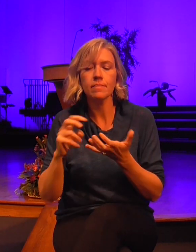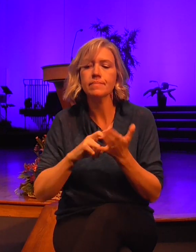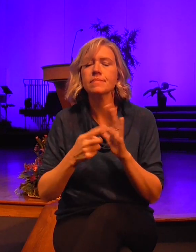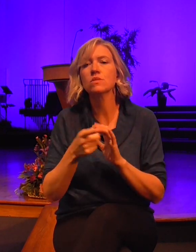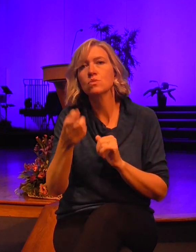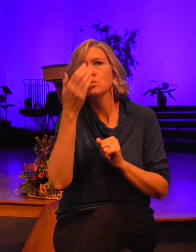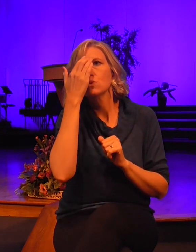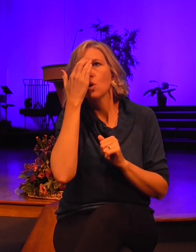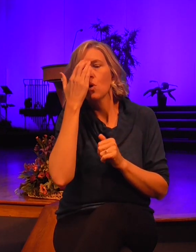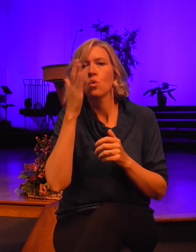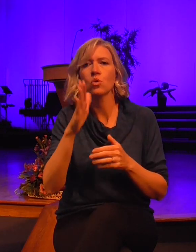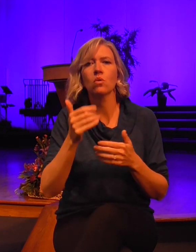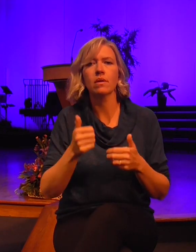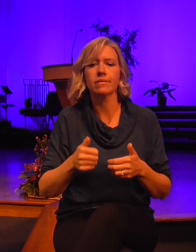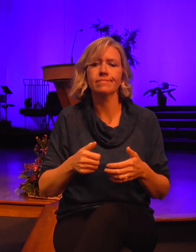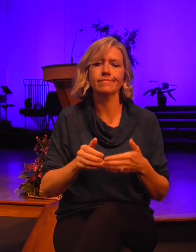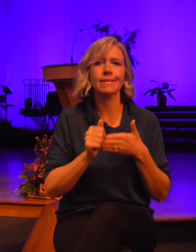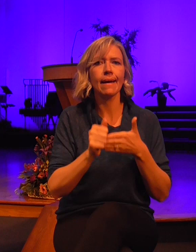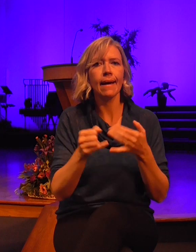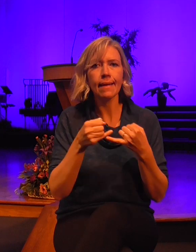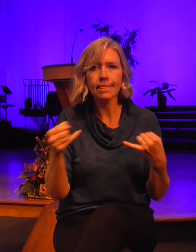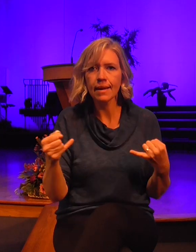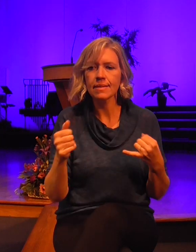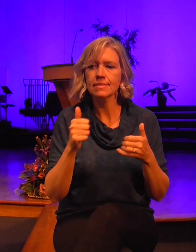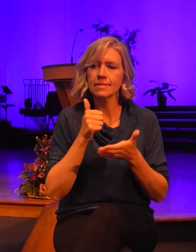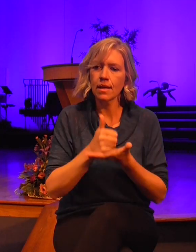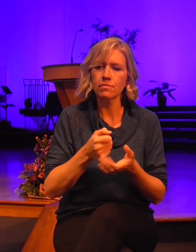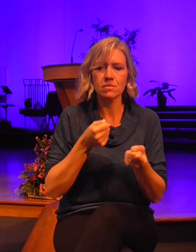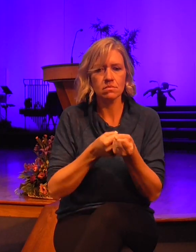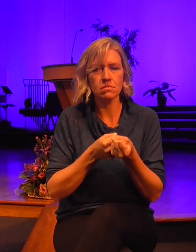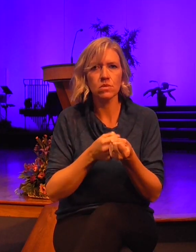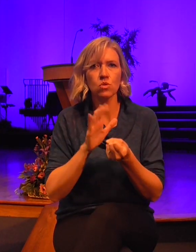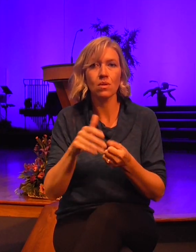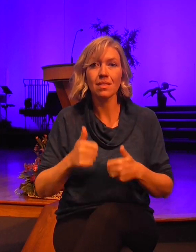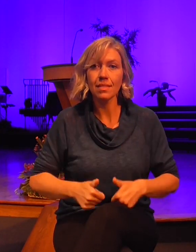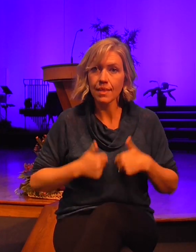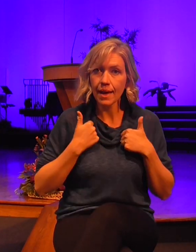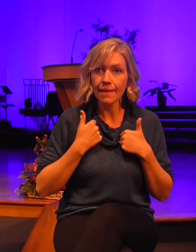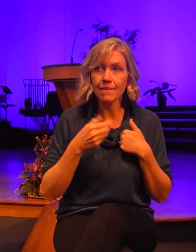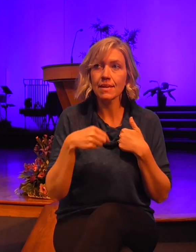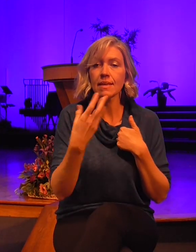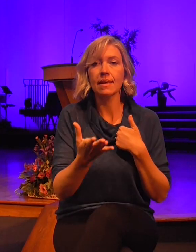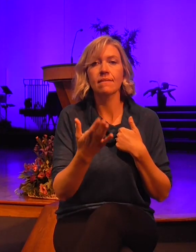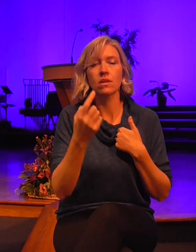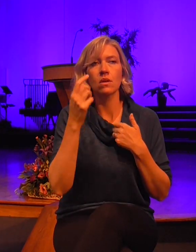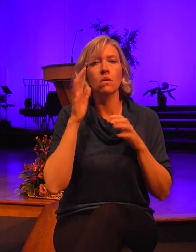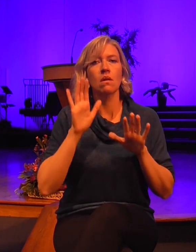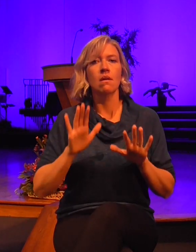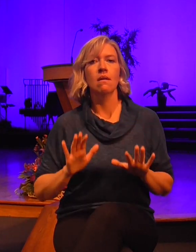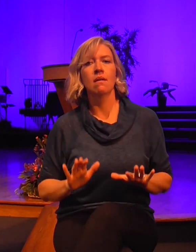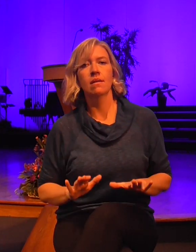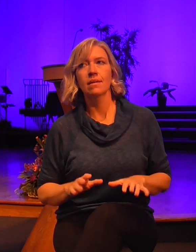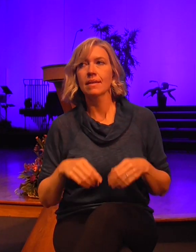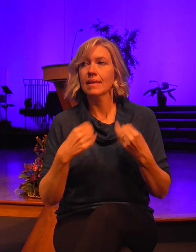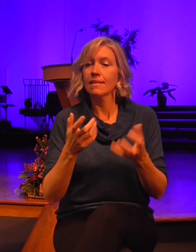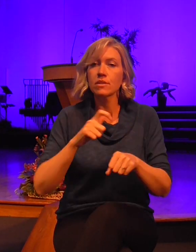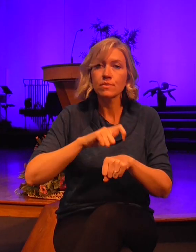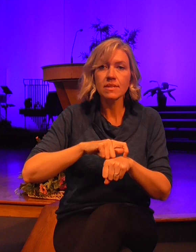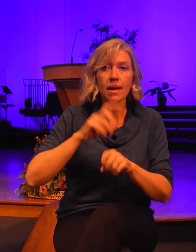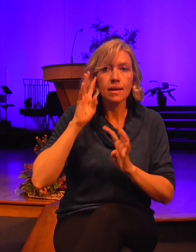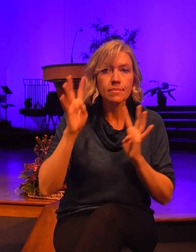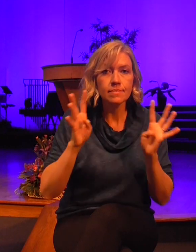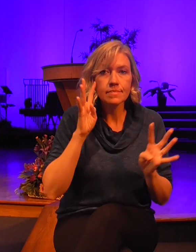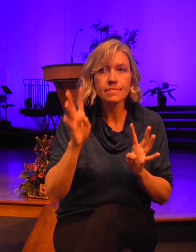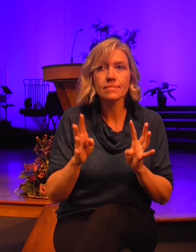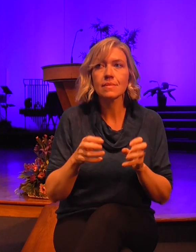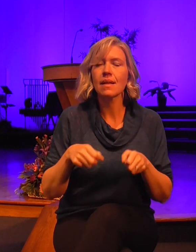guidelines in which you want to live your life that continue to give you peace of mind, that continue to give you creative time, and